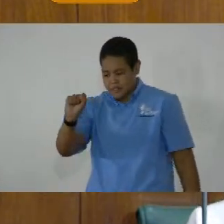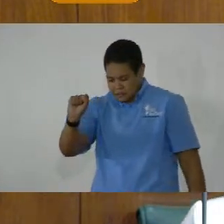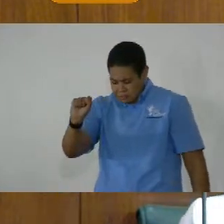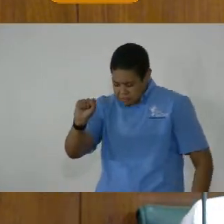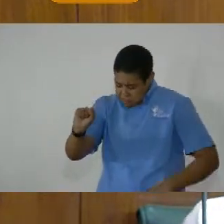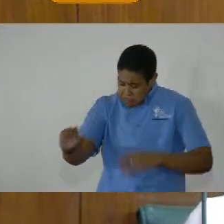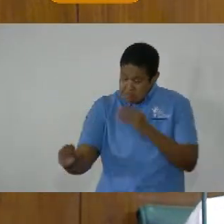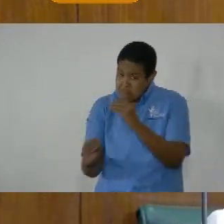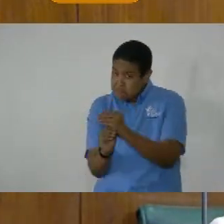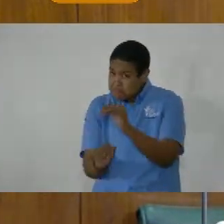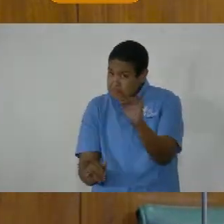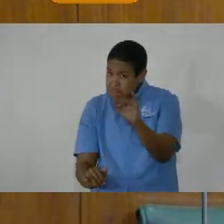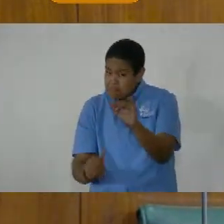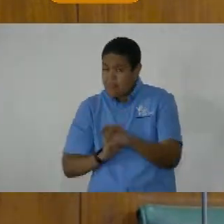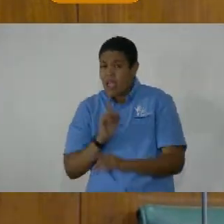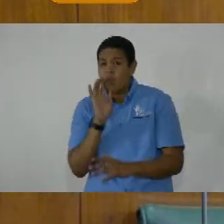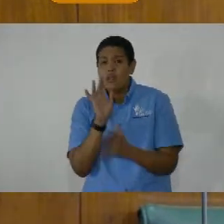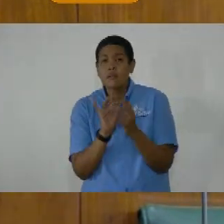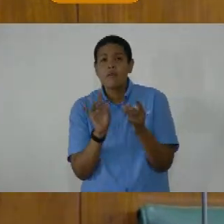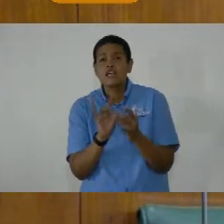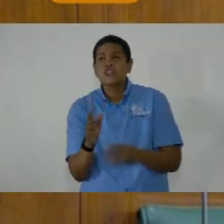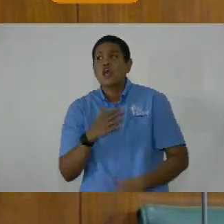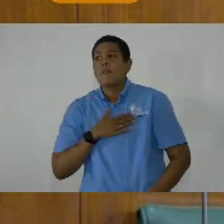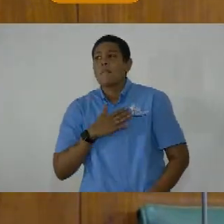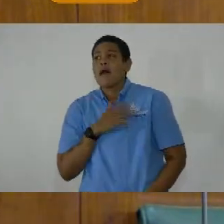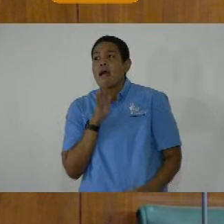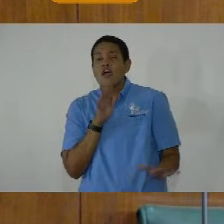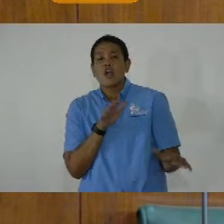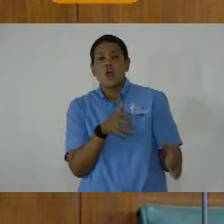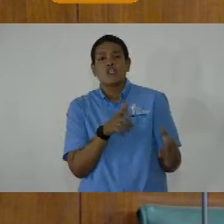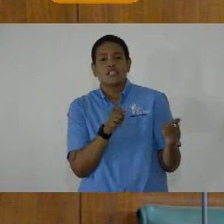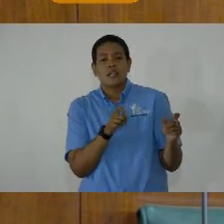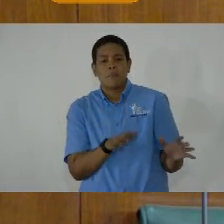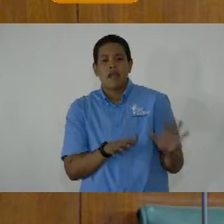Also, Madam Speaker, I mention my cluster managers,